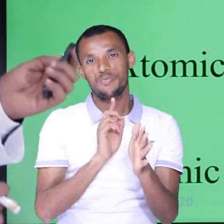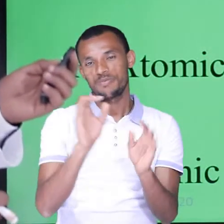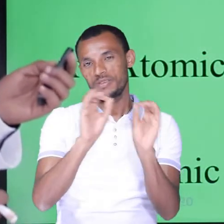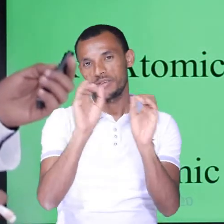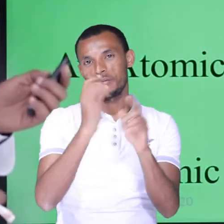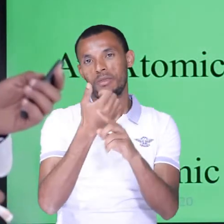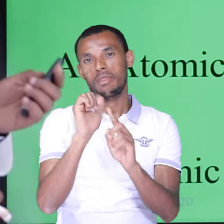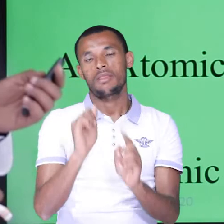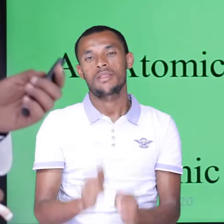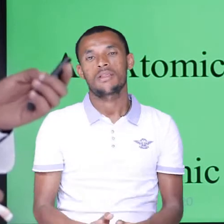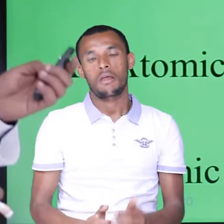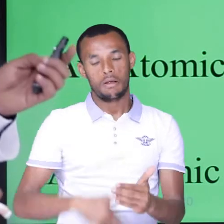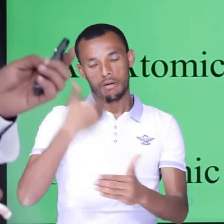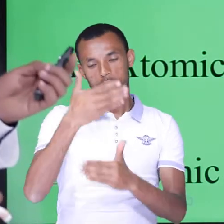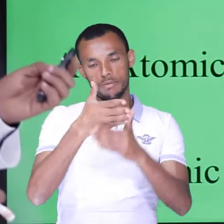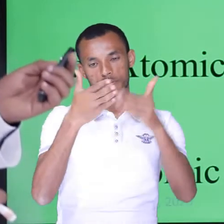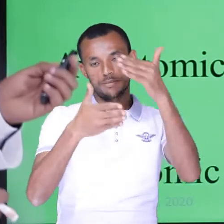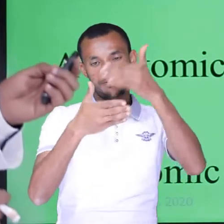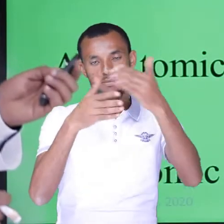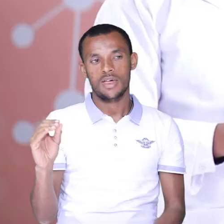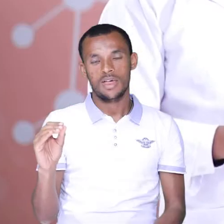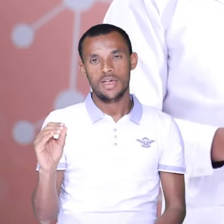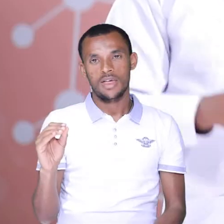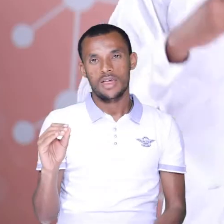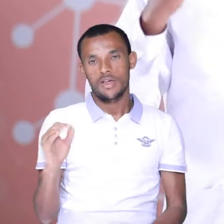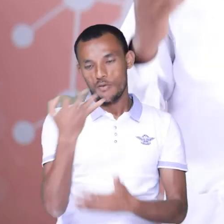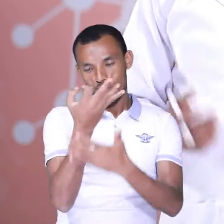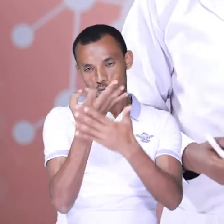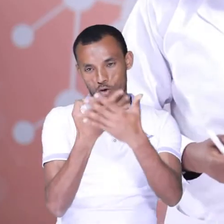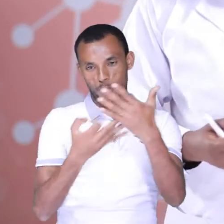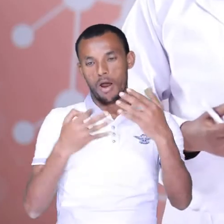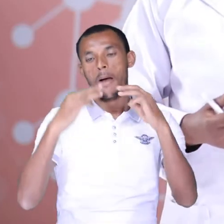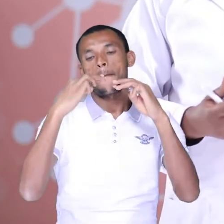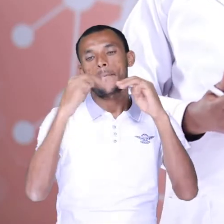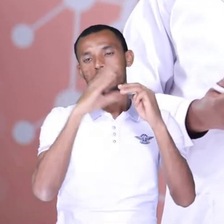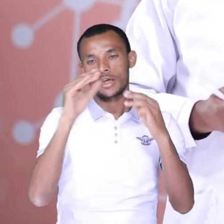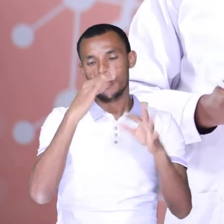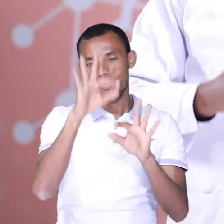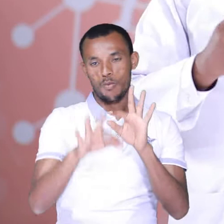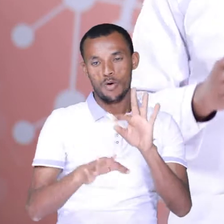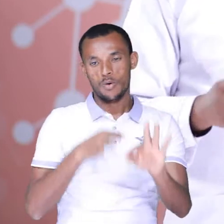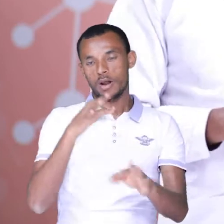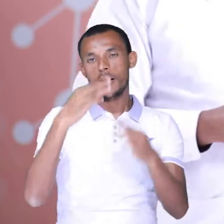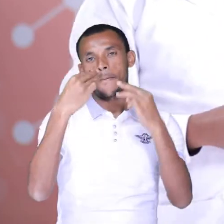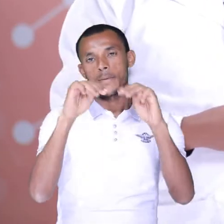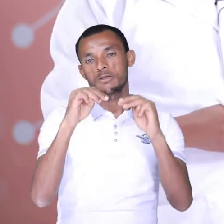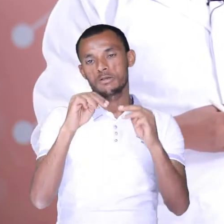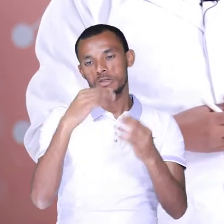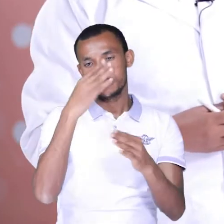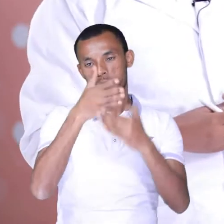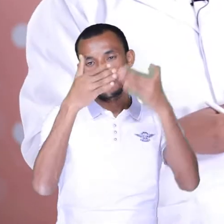So let's see the step how to determine formula mass and molecular mass. The steps are the same,